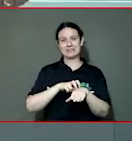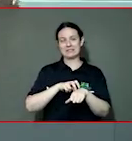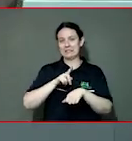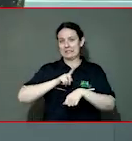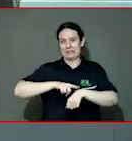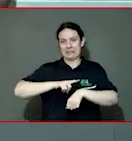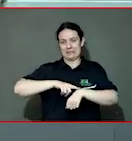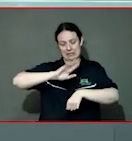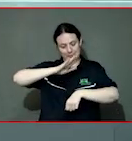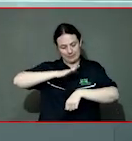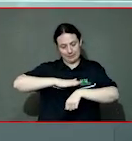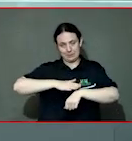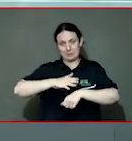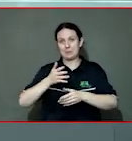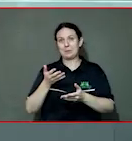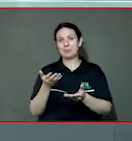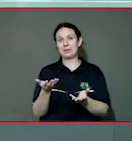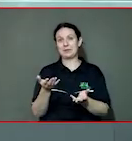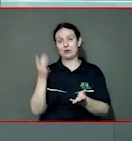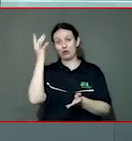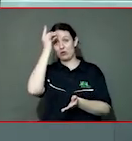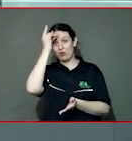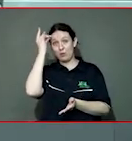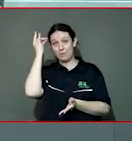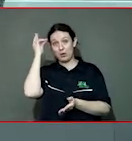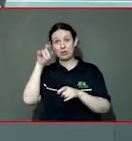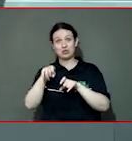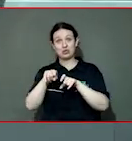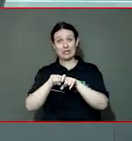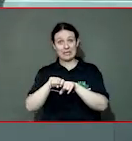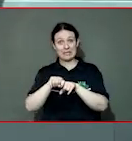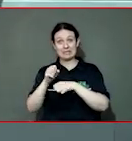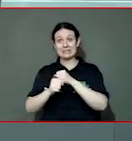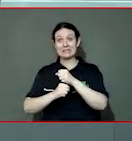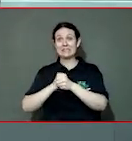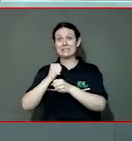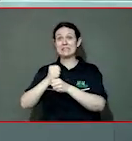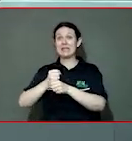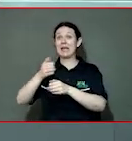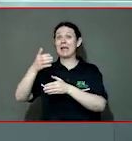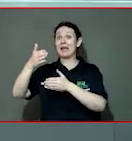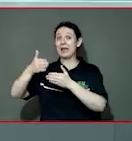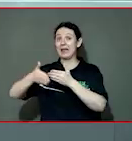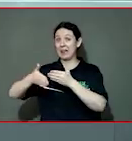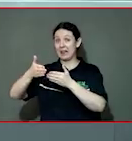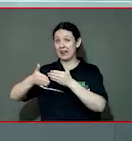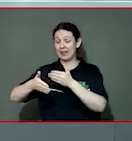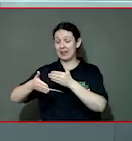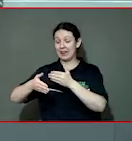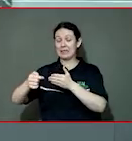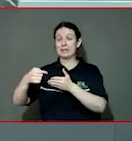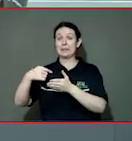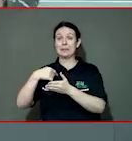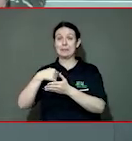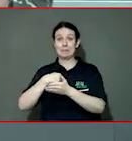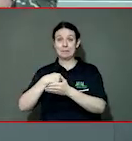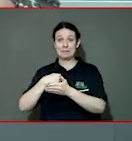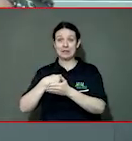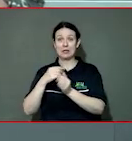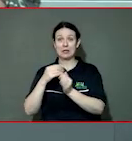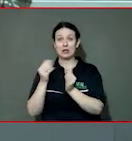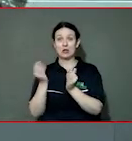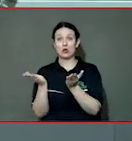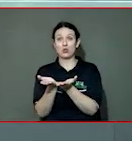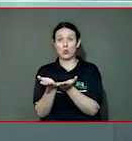time. And you know that the March test, at the end of the year, I have to send in your